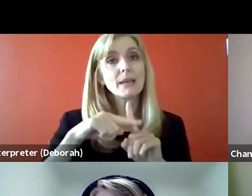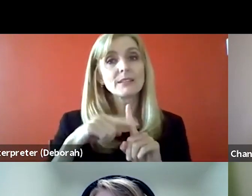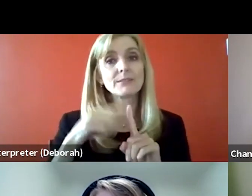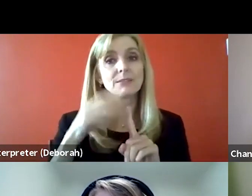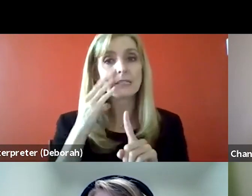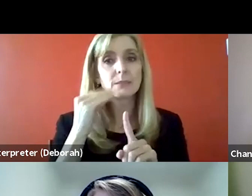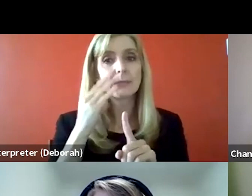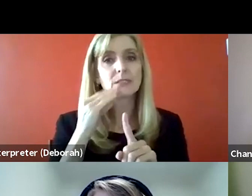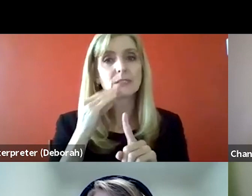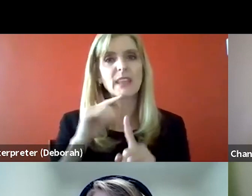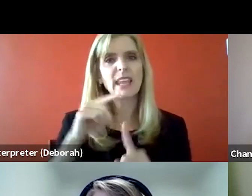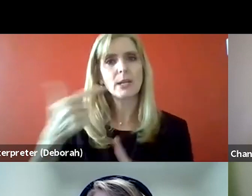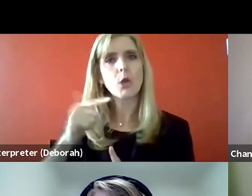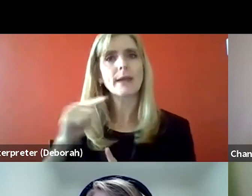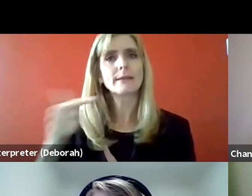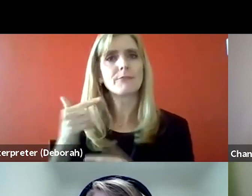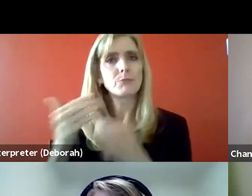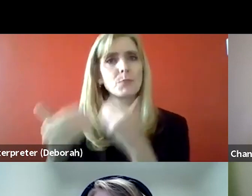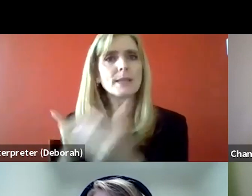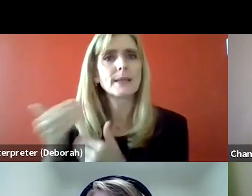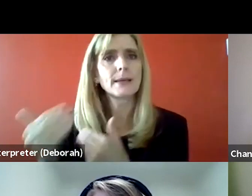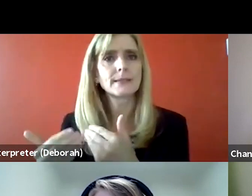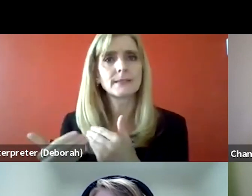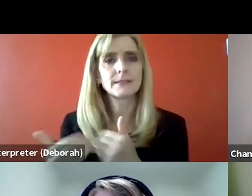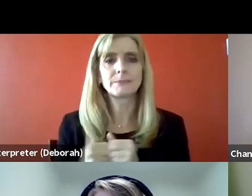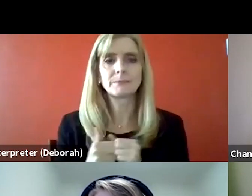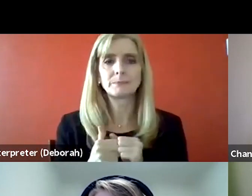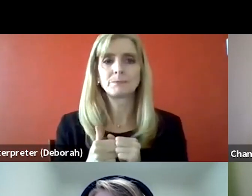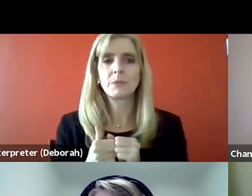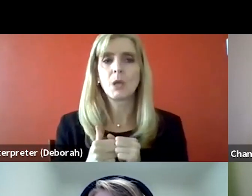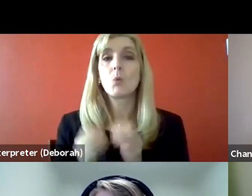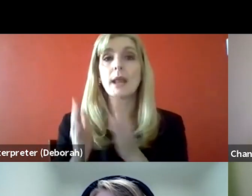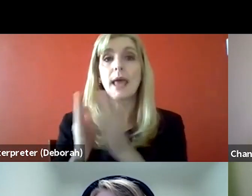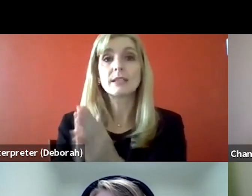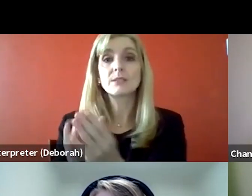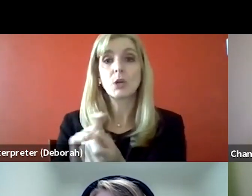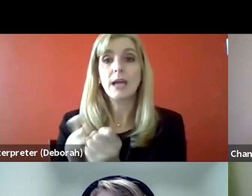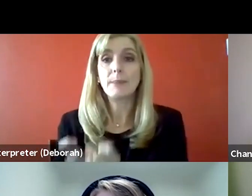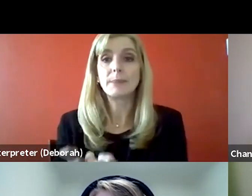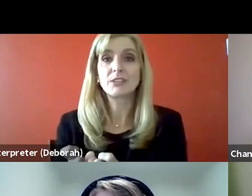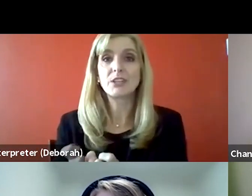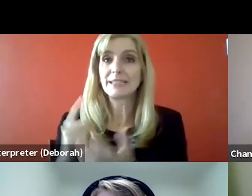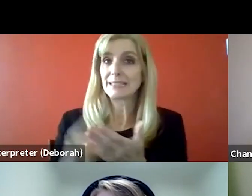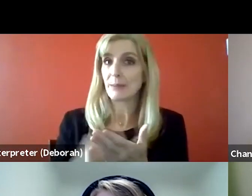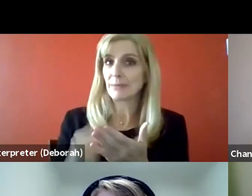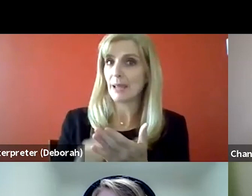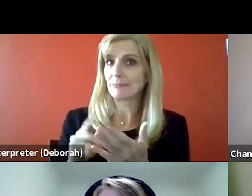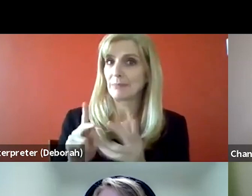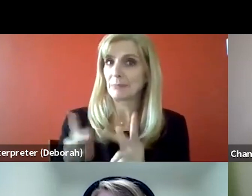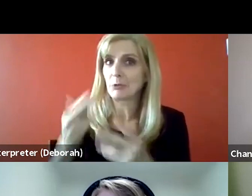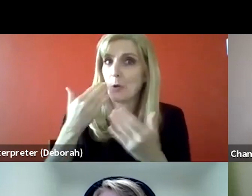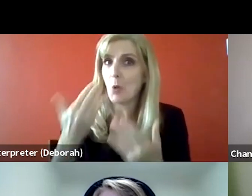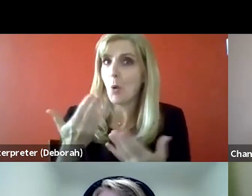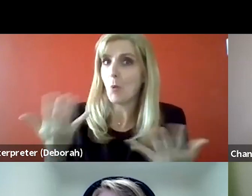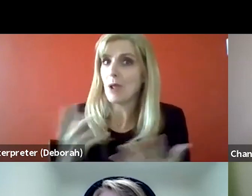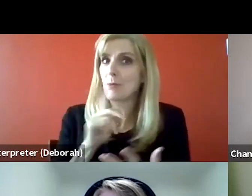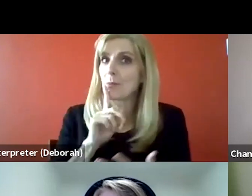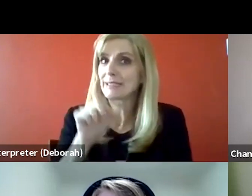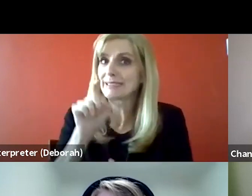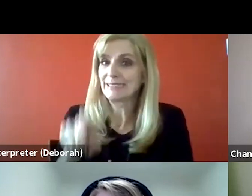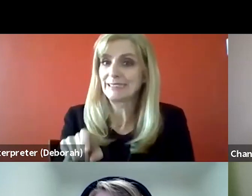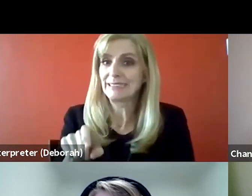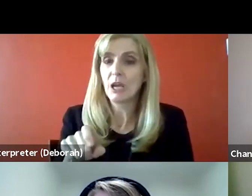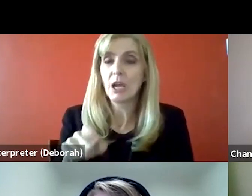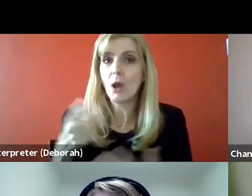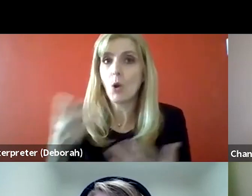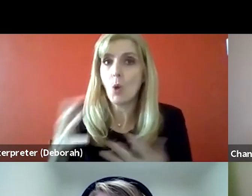interactive process. And when you go to request an accommodation, a lot of times people don't know what they really need, they don't know what options are